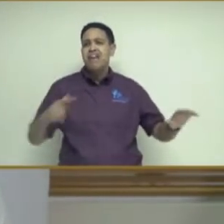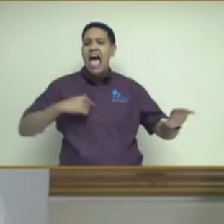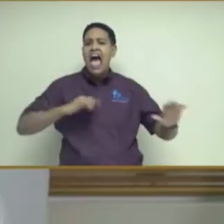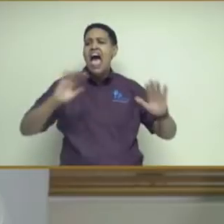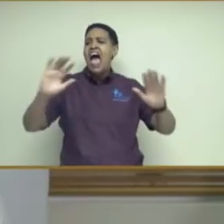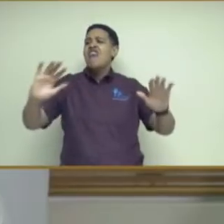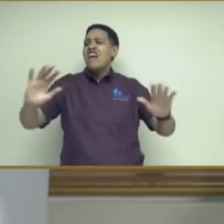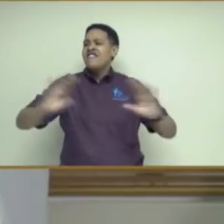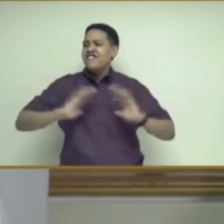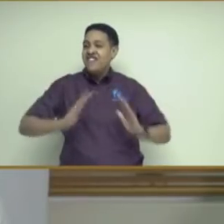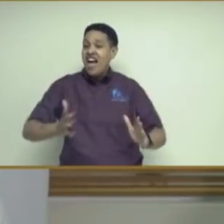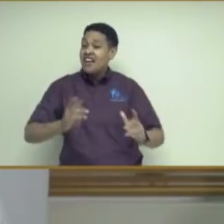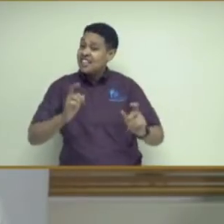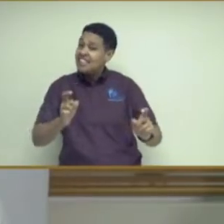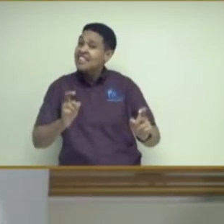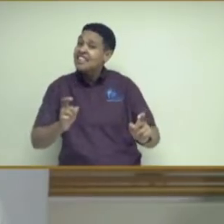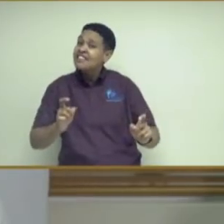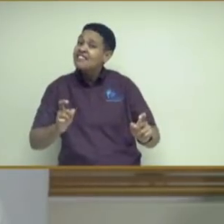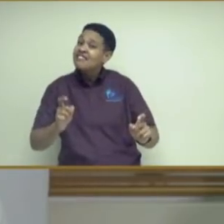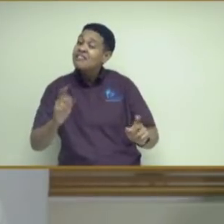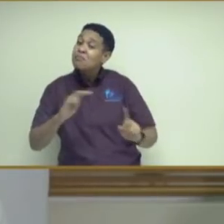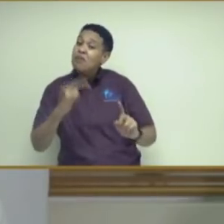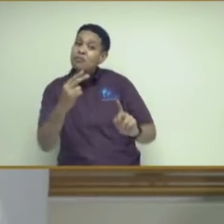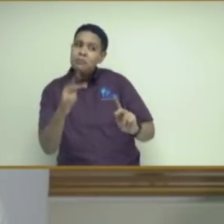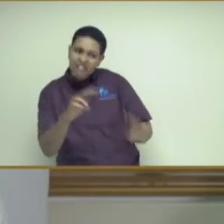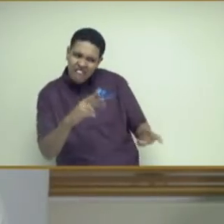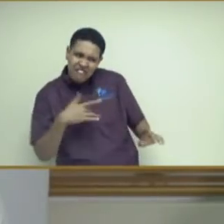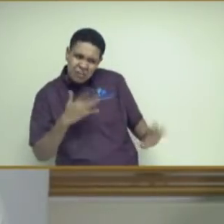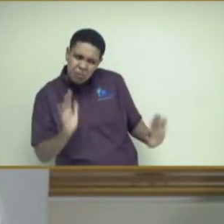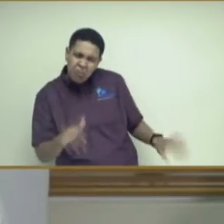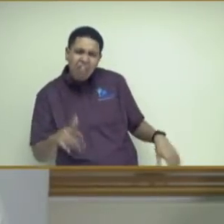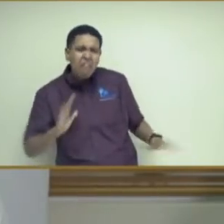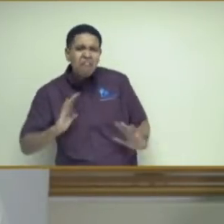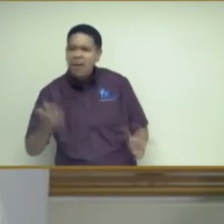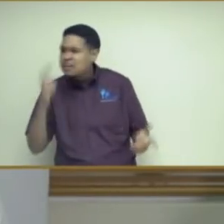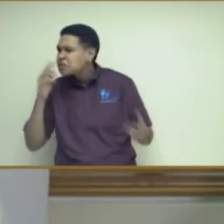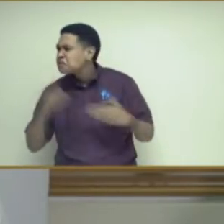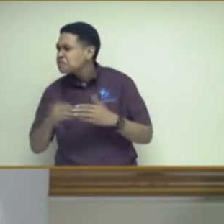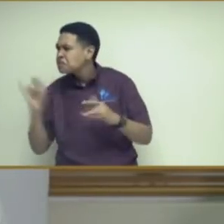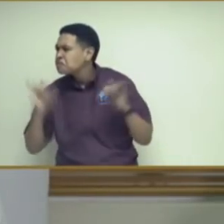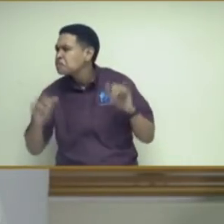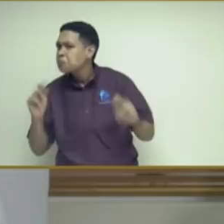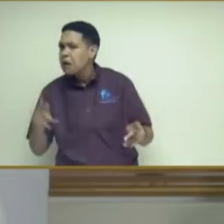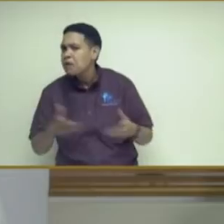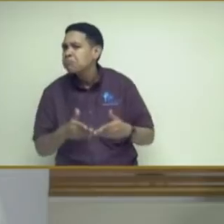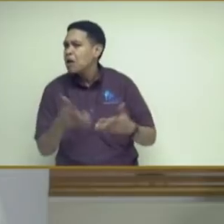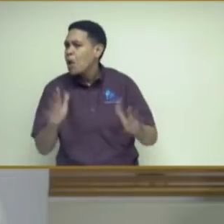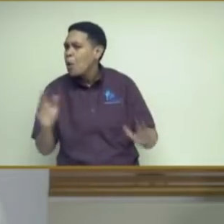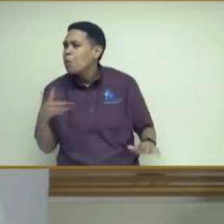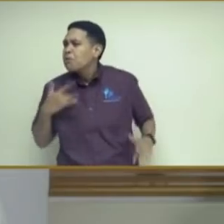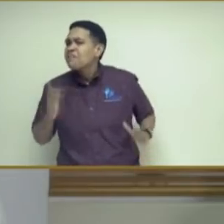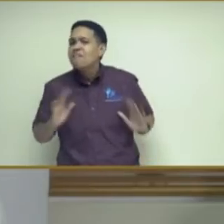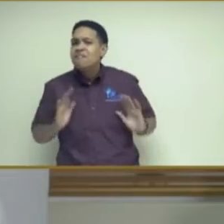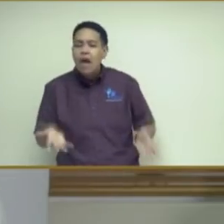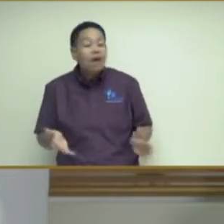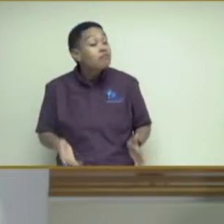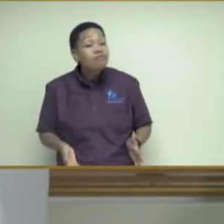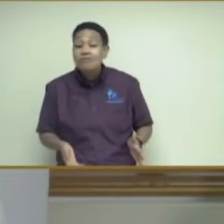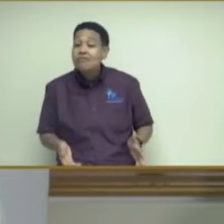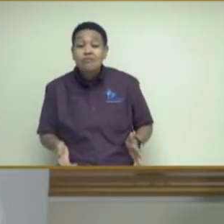then, of course, the complacency will set in. The threat is still very